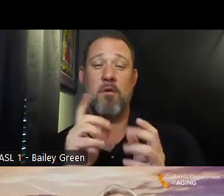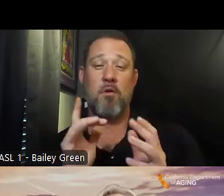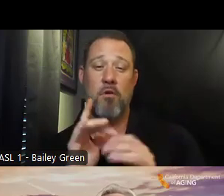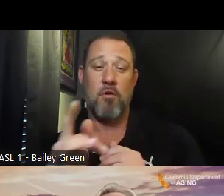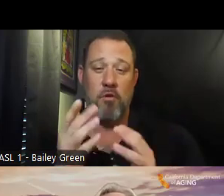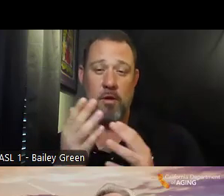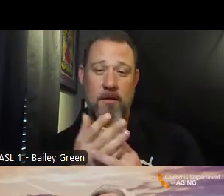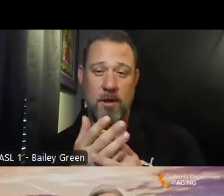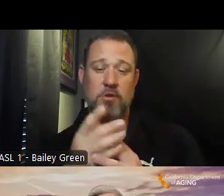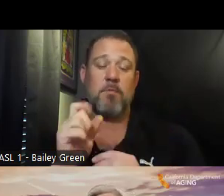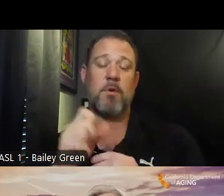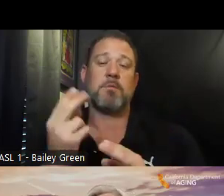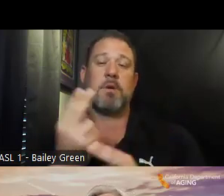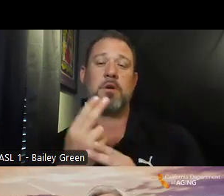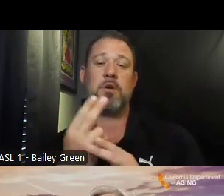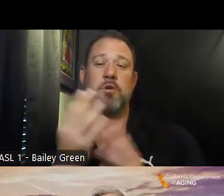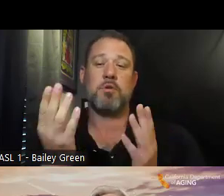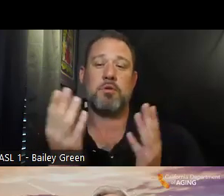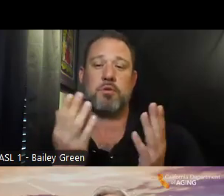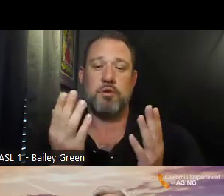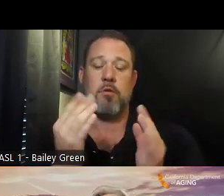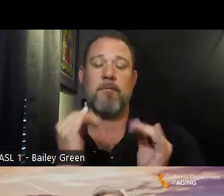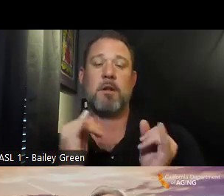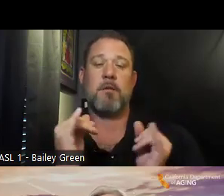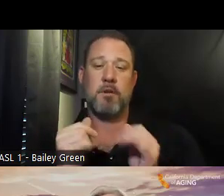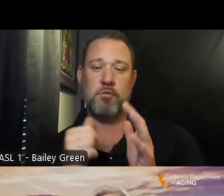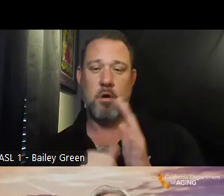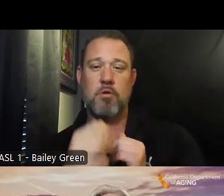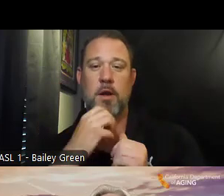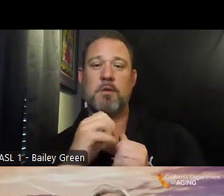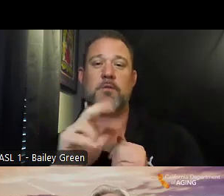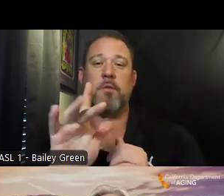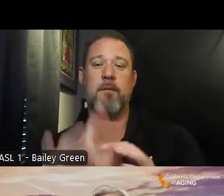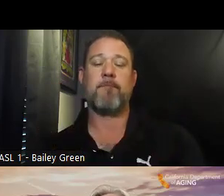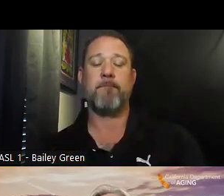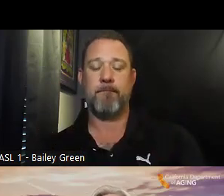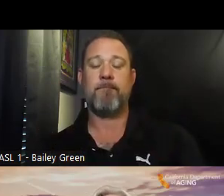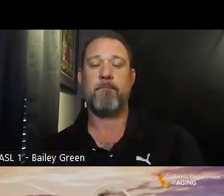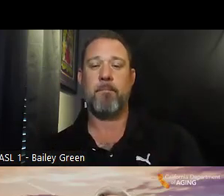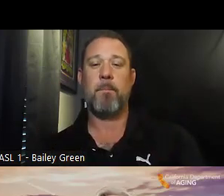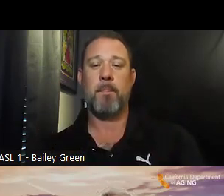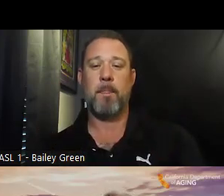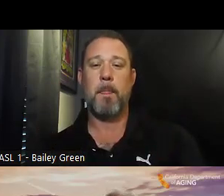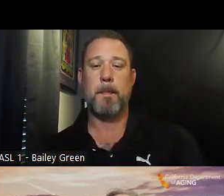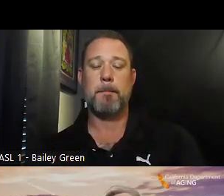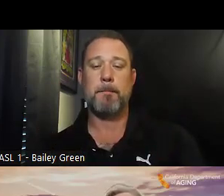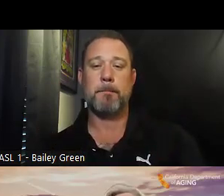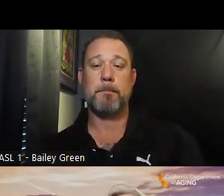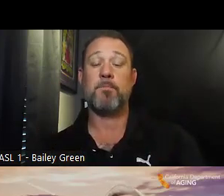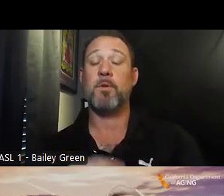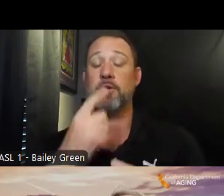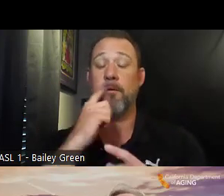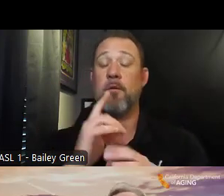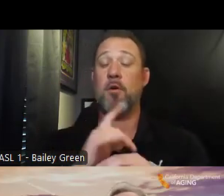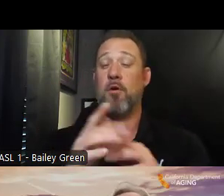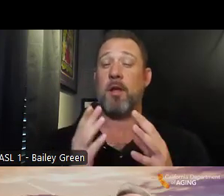and services must be used to serve individuals under the age of 25. Okay, so you can see when it comes to early